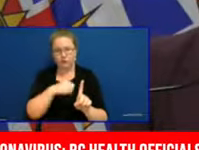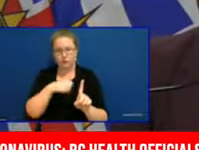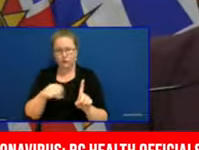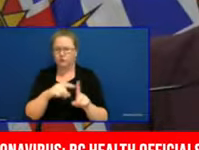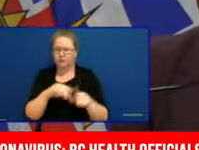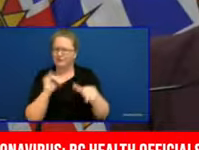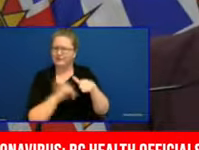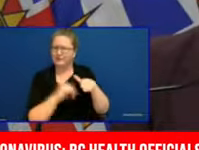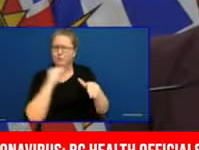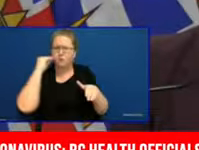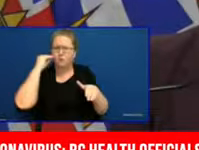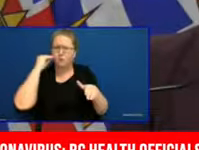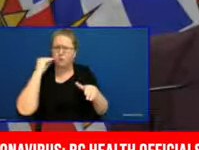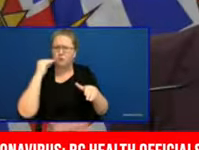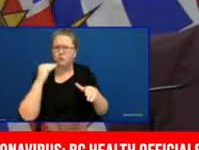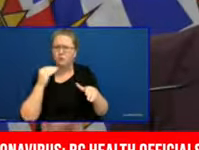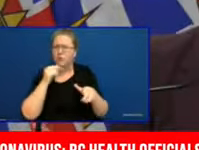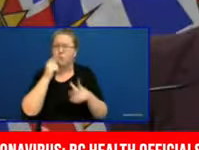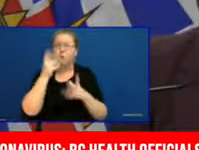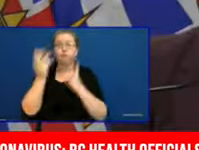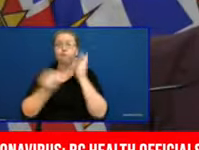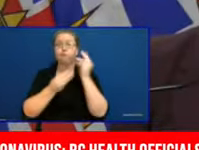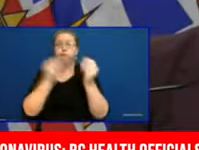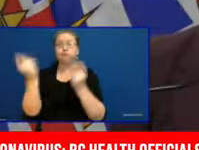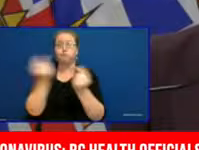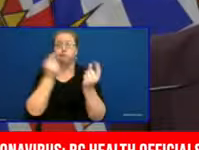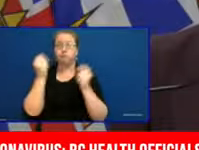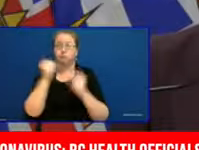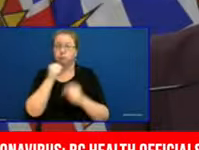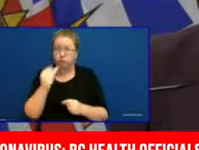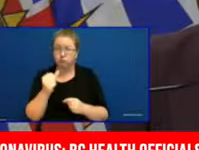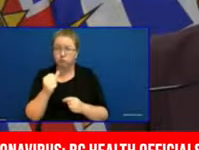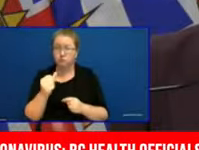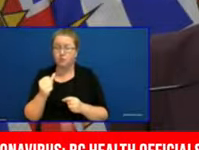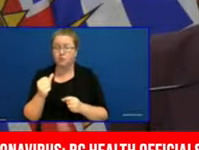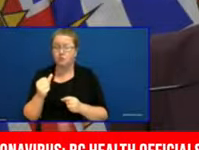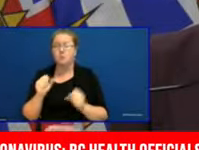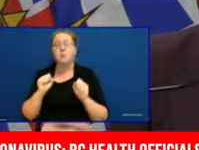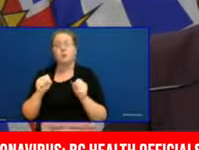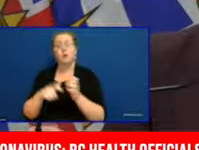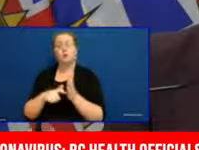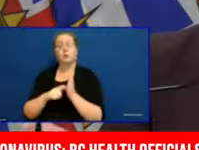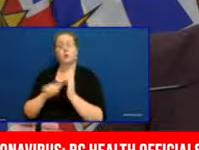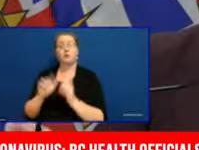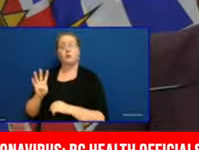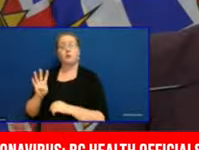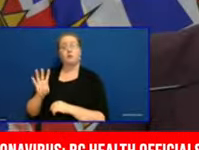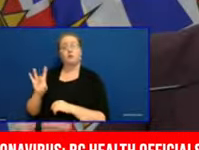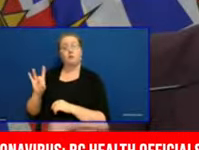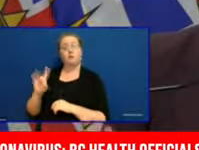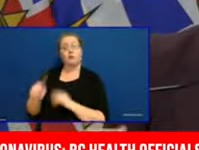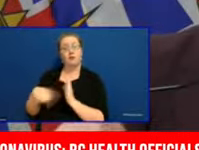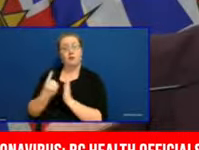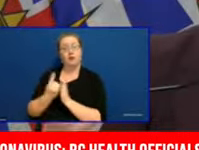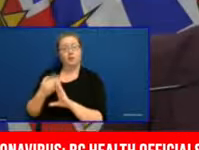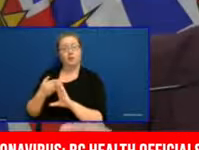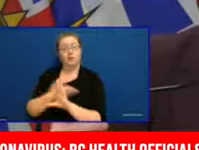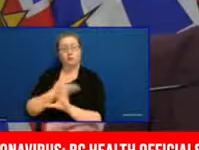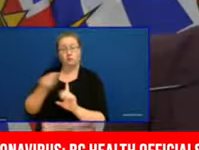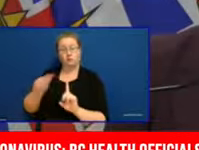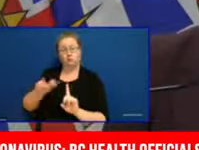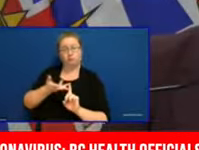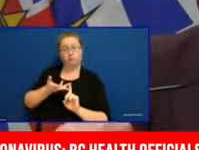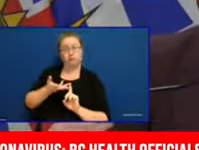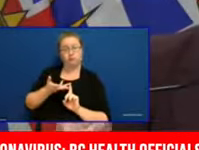test results back to people quickly, but that also means that it may take a day or 24 to 48 hours before public